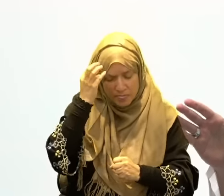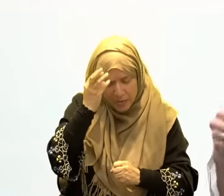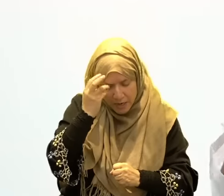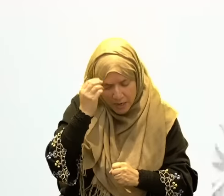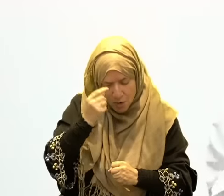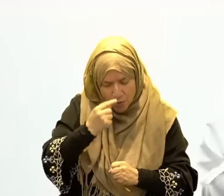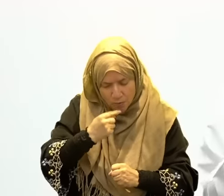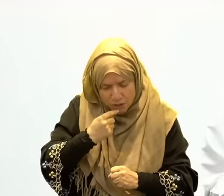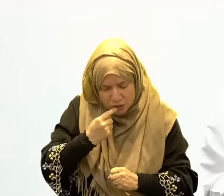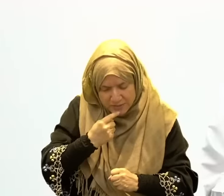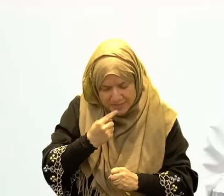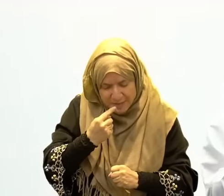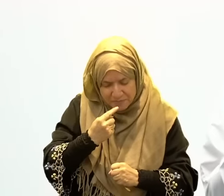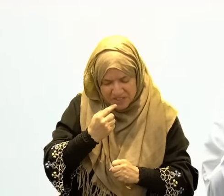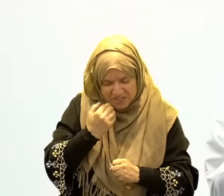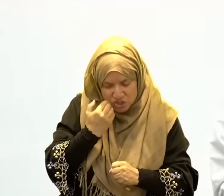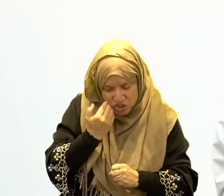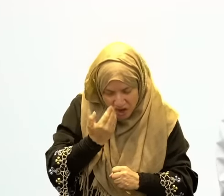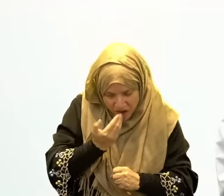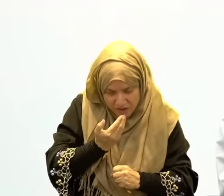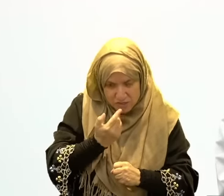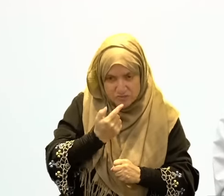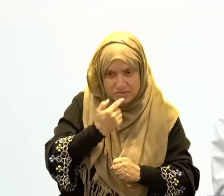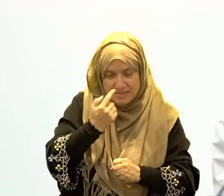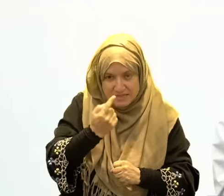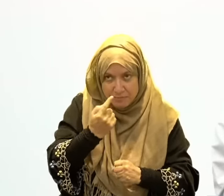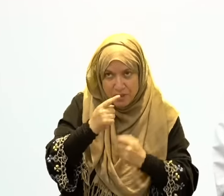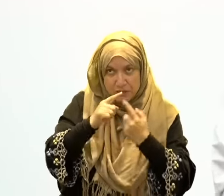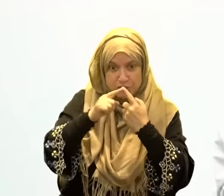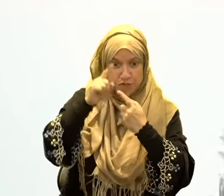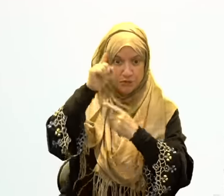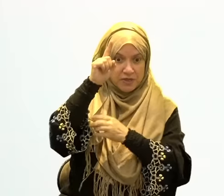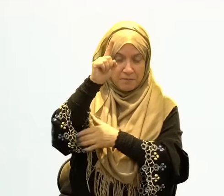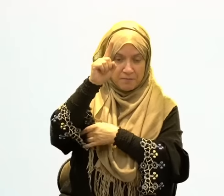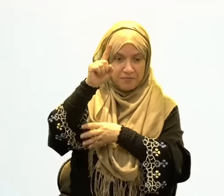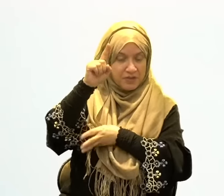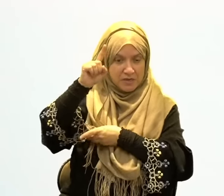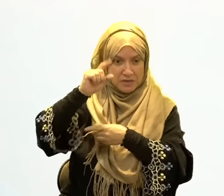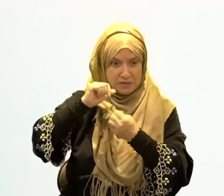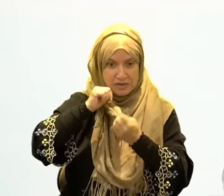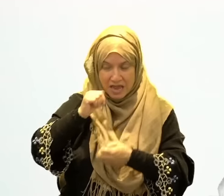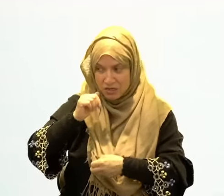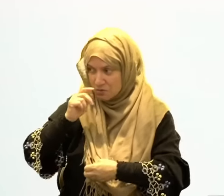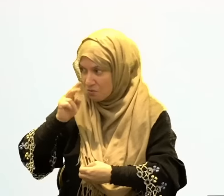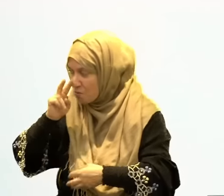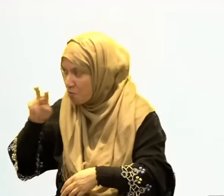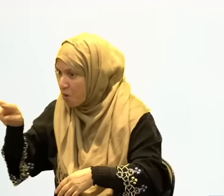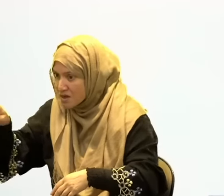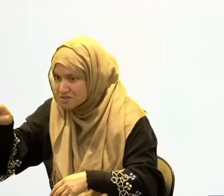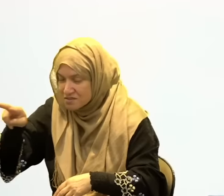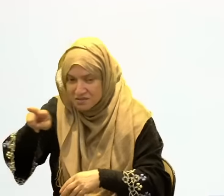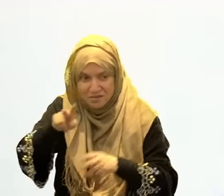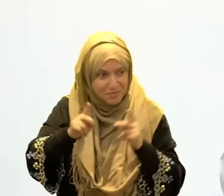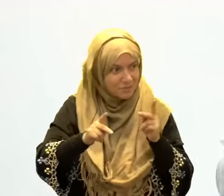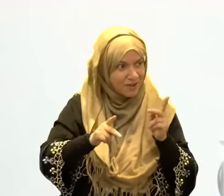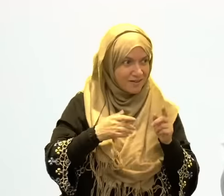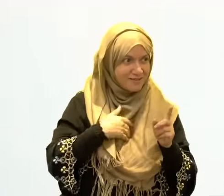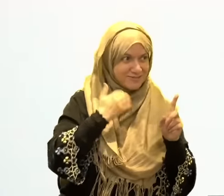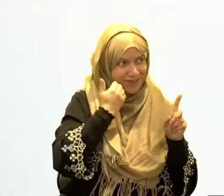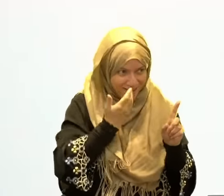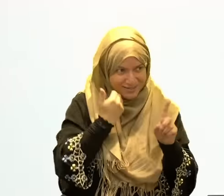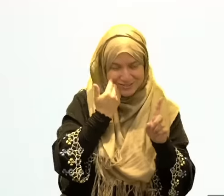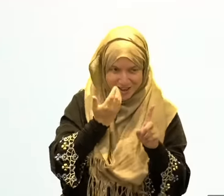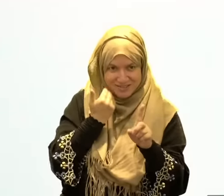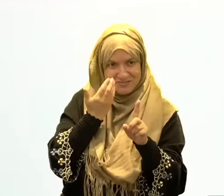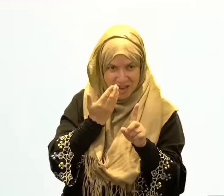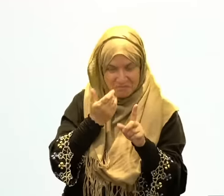now. No, the ones that you were struggling with, that you genuinely did not like being a part of your private life and you